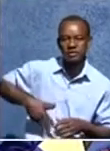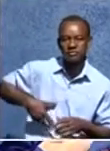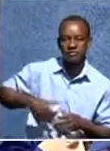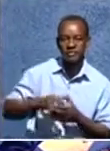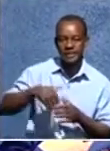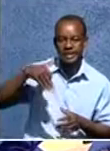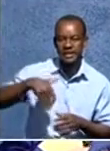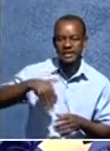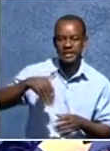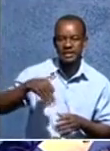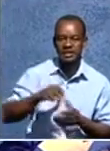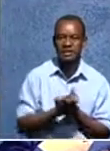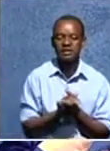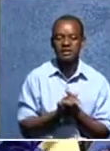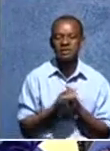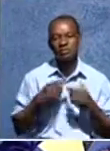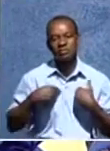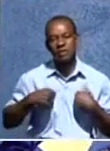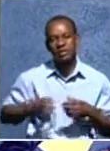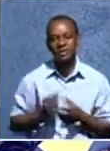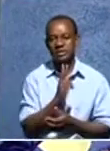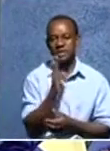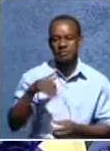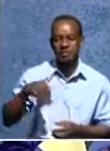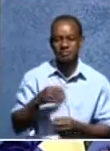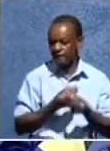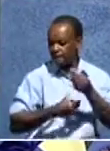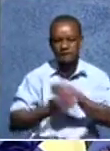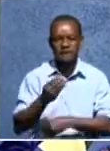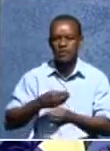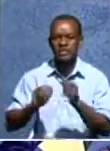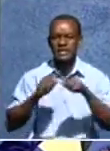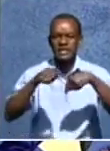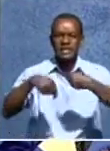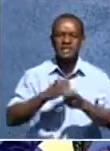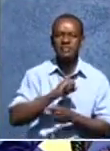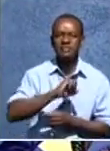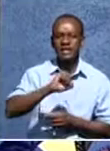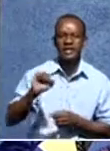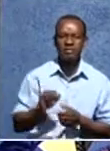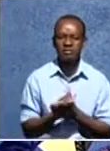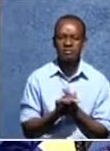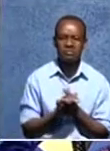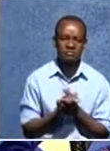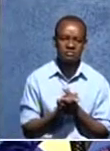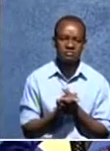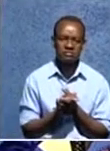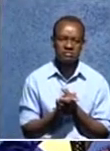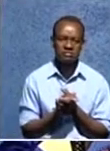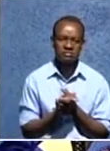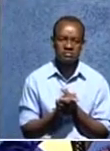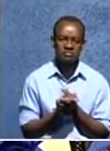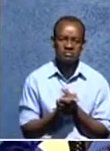Namibia to be the Africa light product, that we have all the excitement and the secrecy of an African